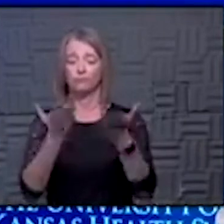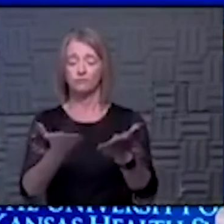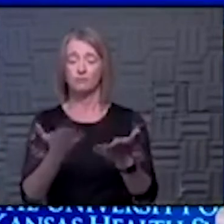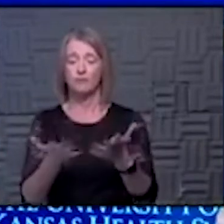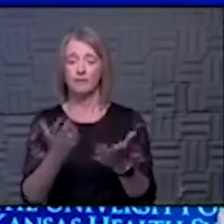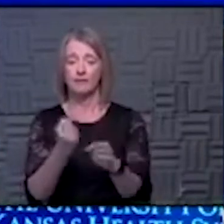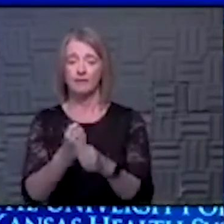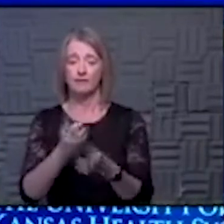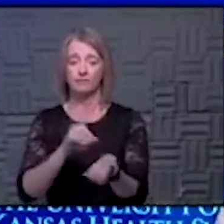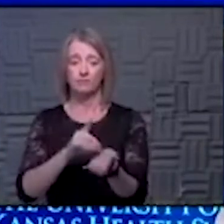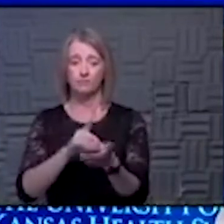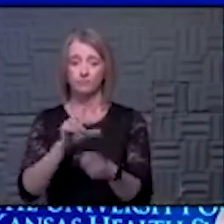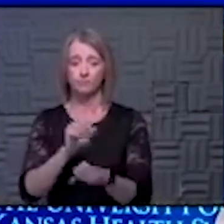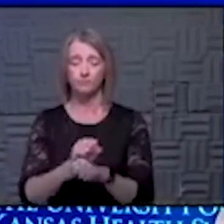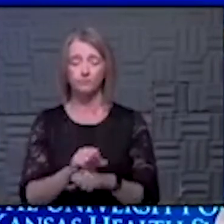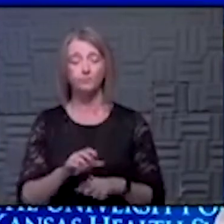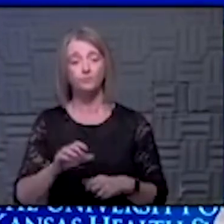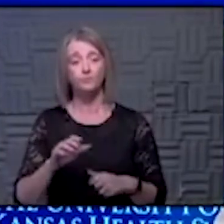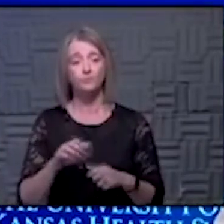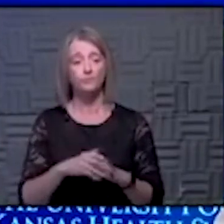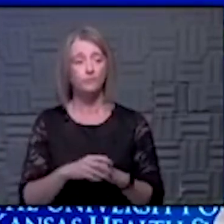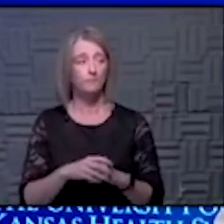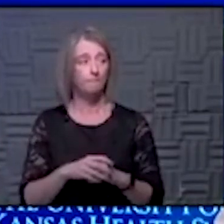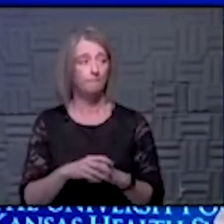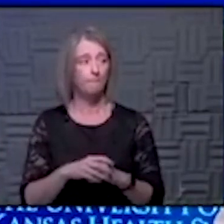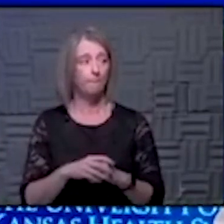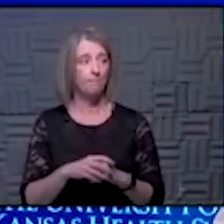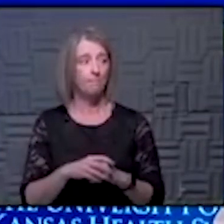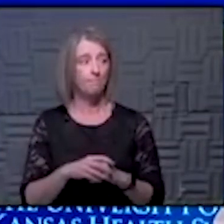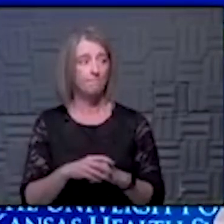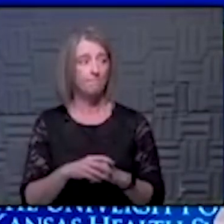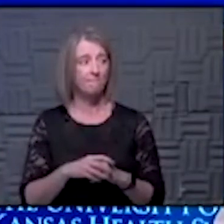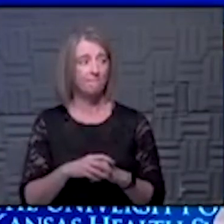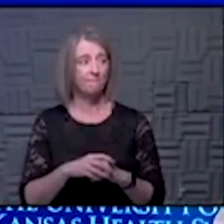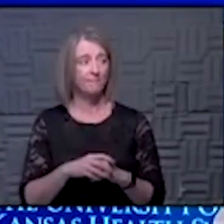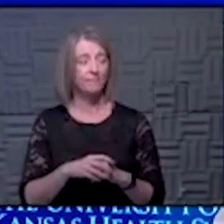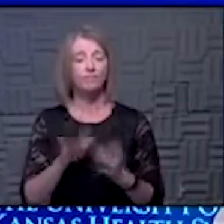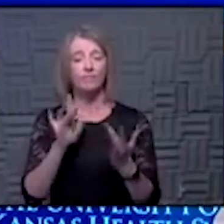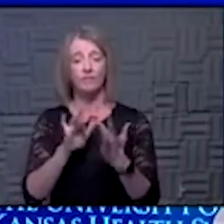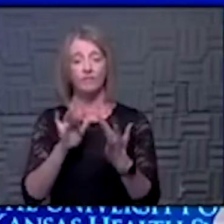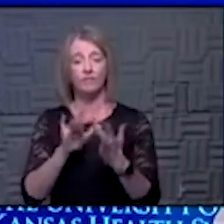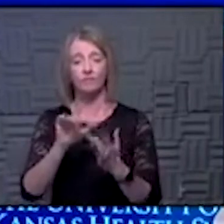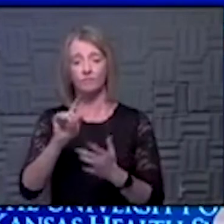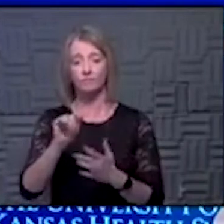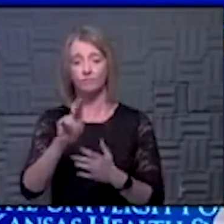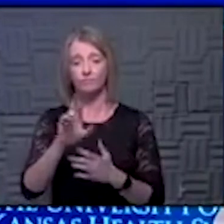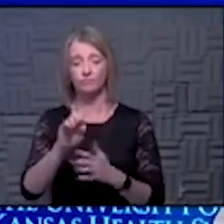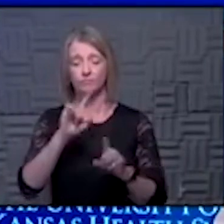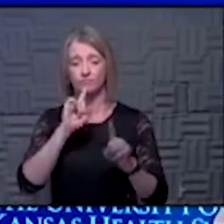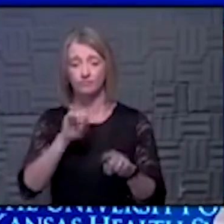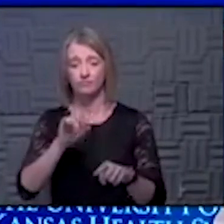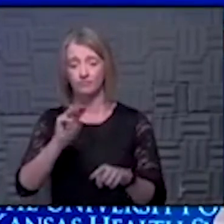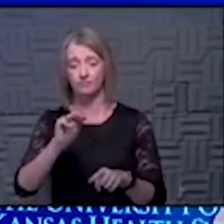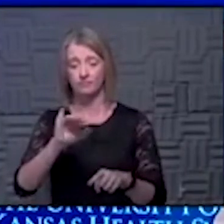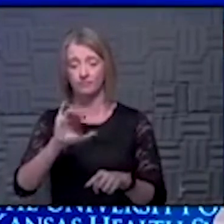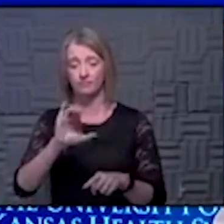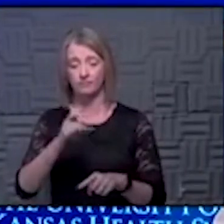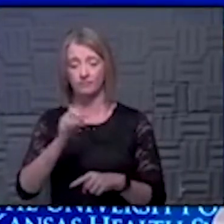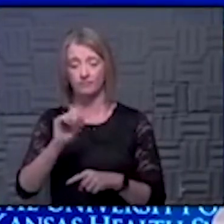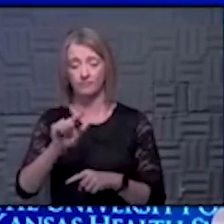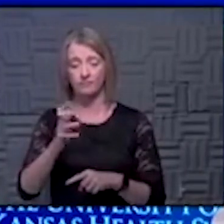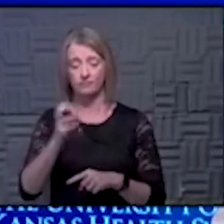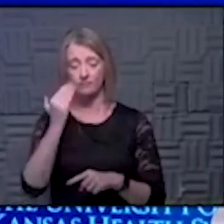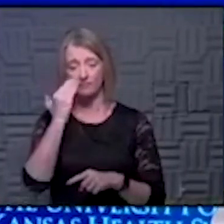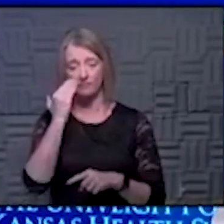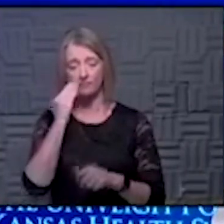seek medical care. So this next one may be a contact tracing answer, but Michael wants to know, we